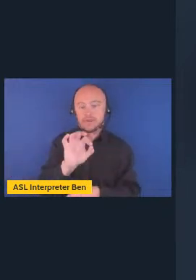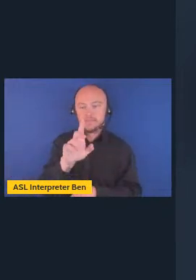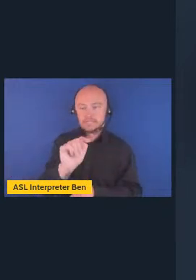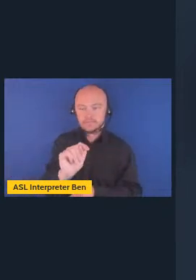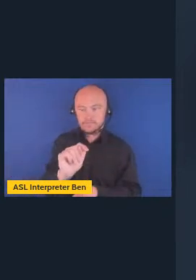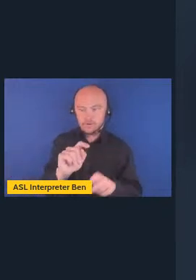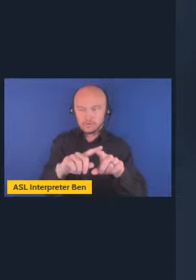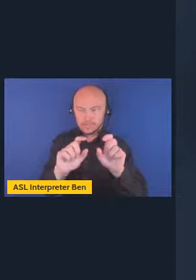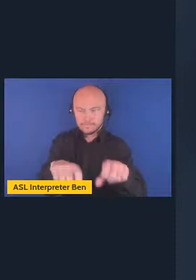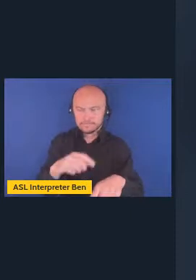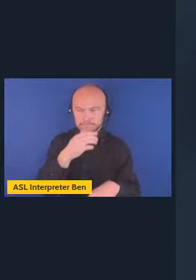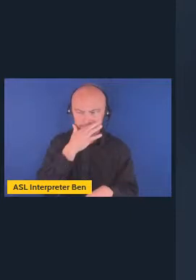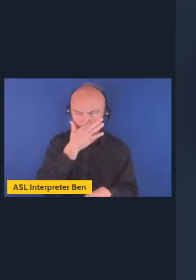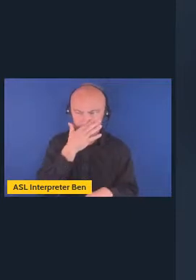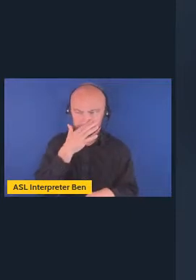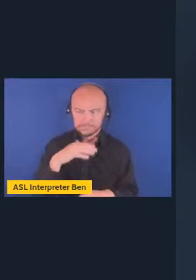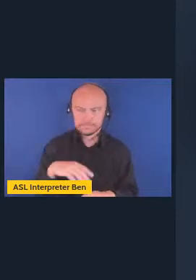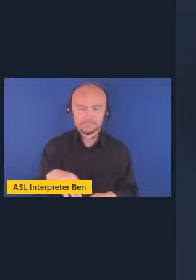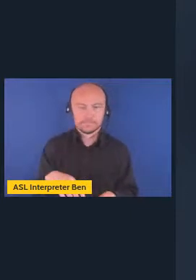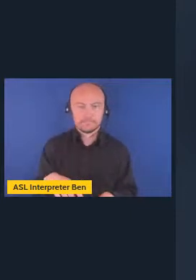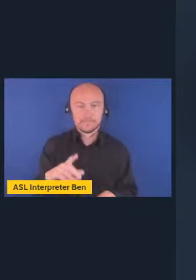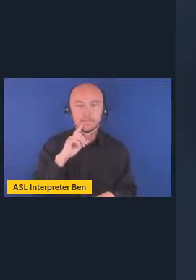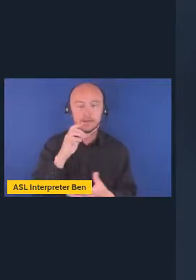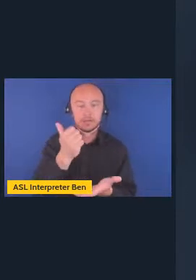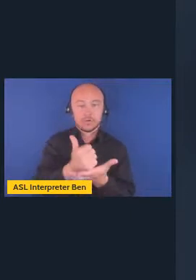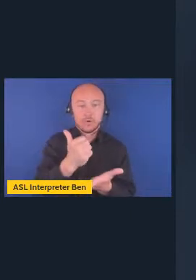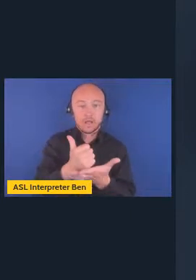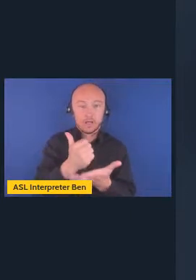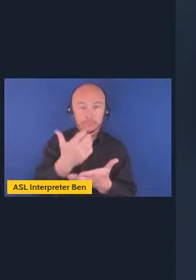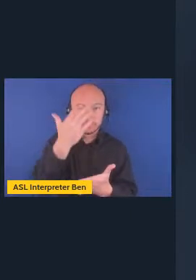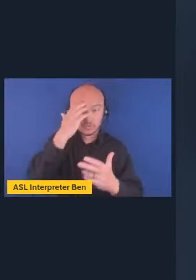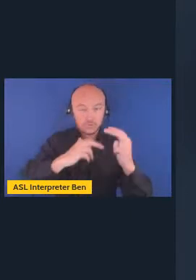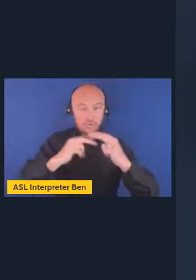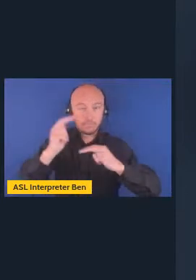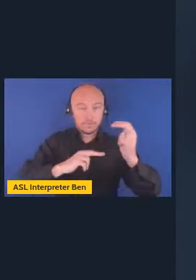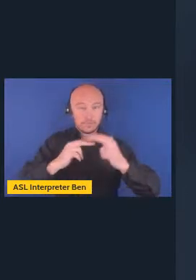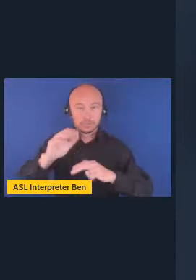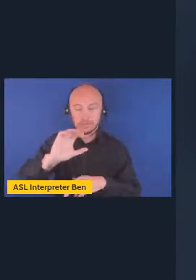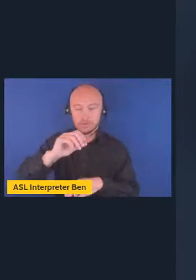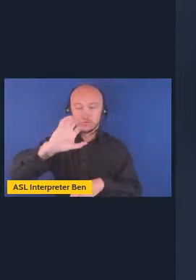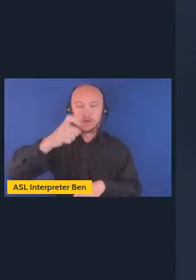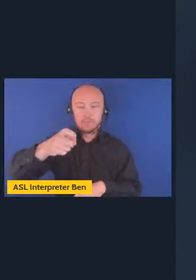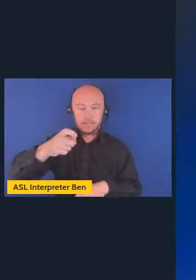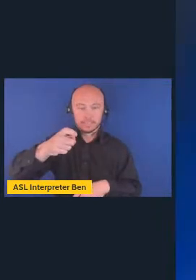configuration. And often it helps you to avoid building complex components yourself.